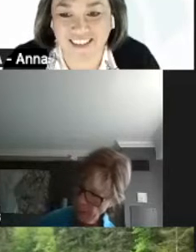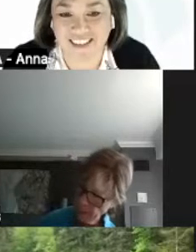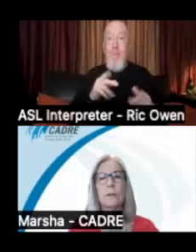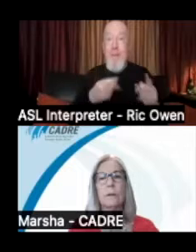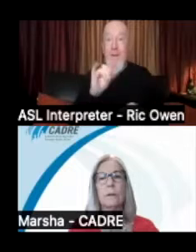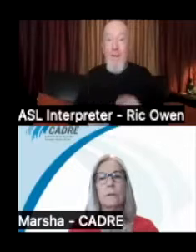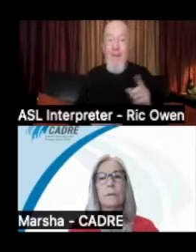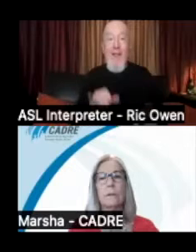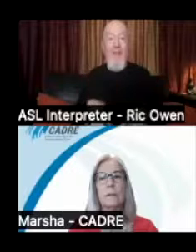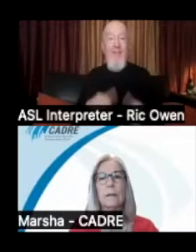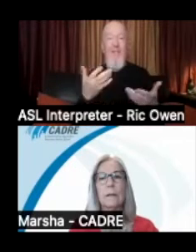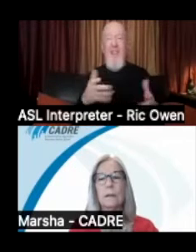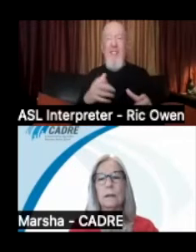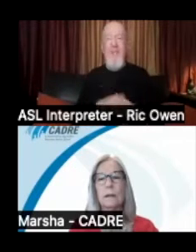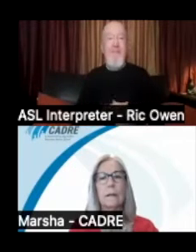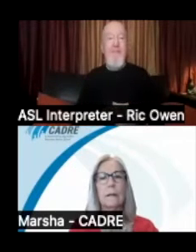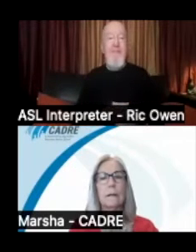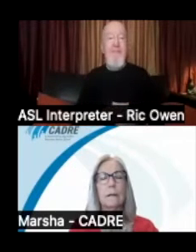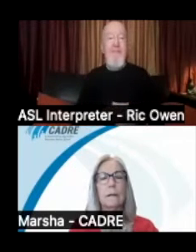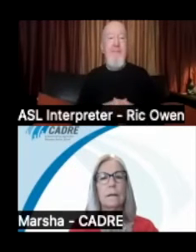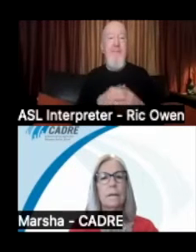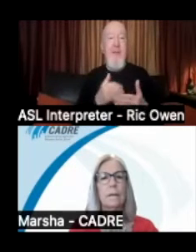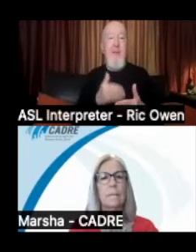So let's go on with the next slide.